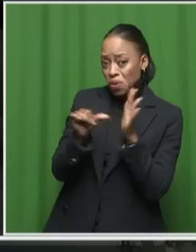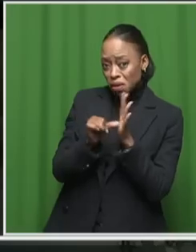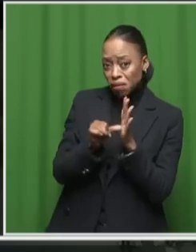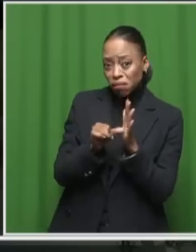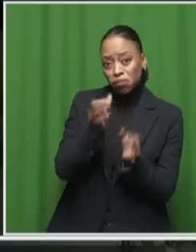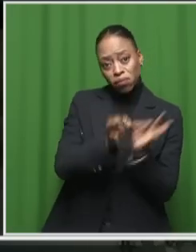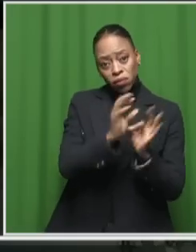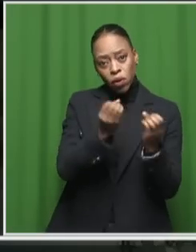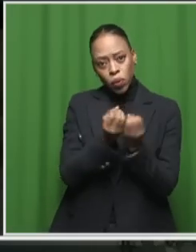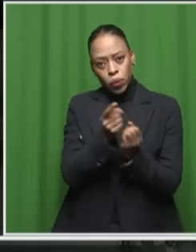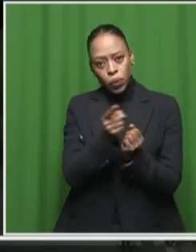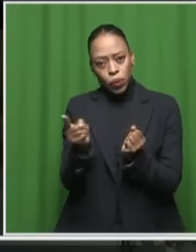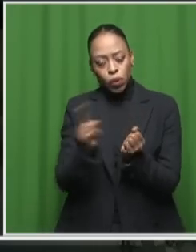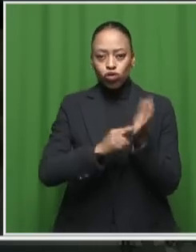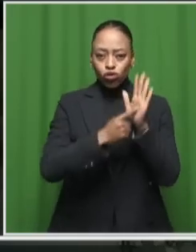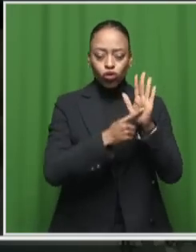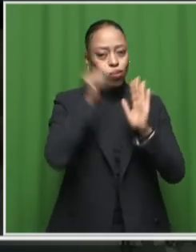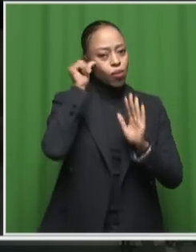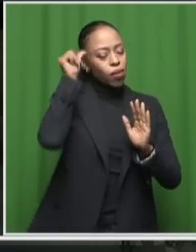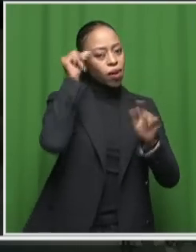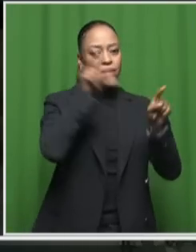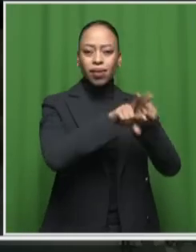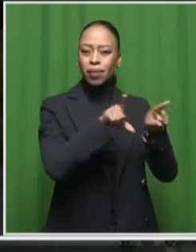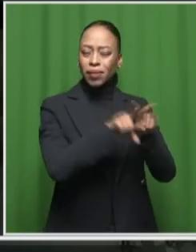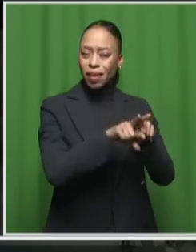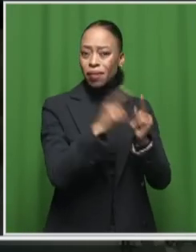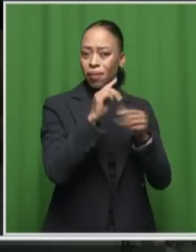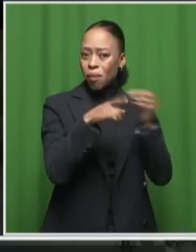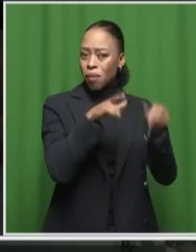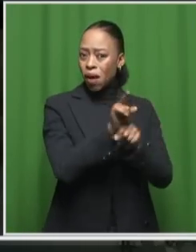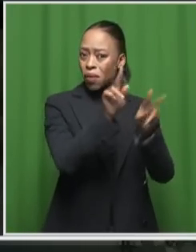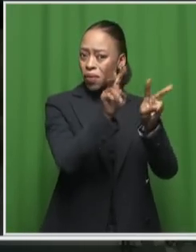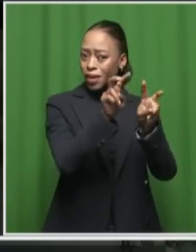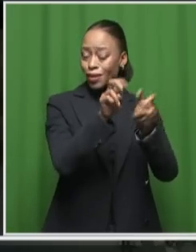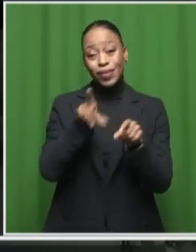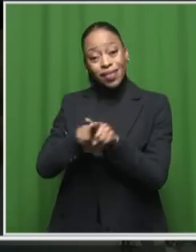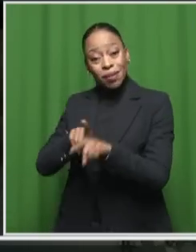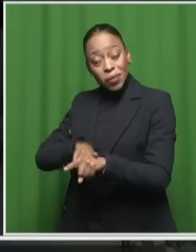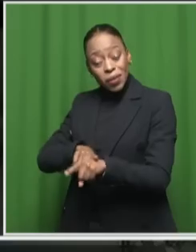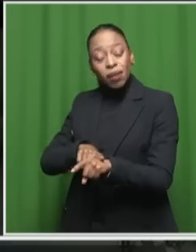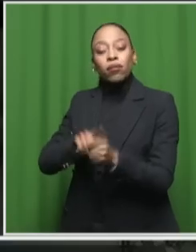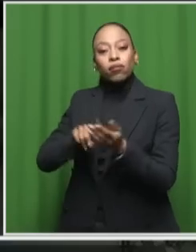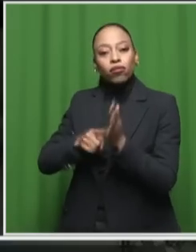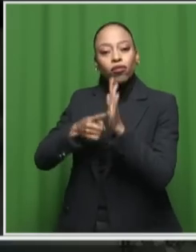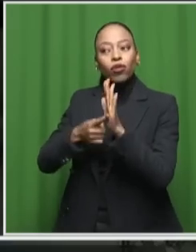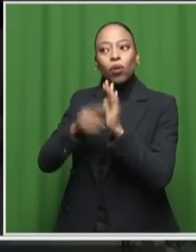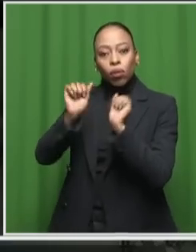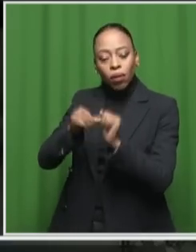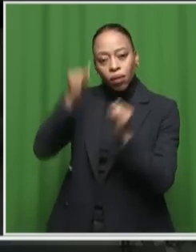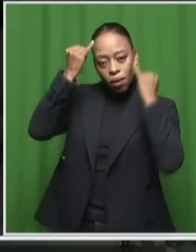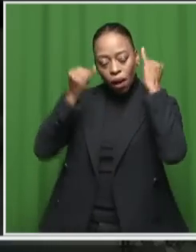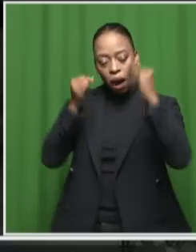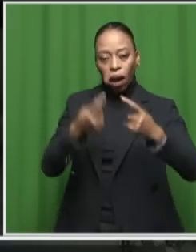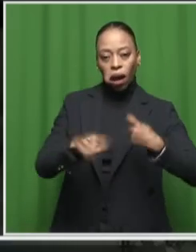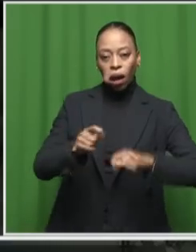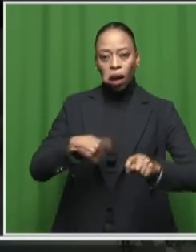these parties to show the maturity that you mentioned, but to also show ideological